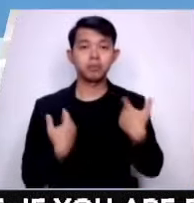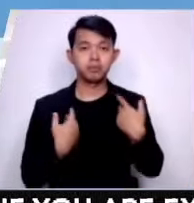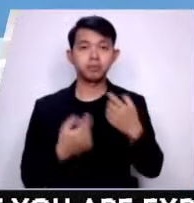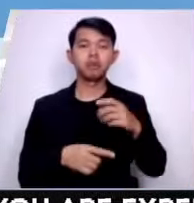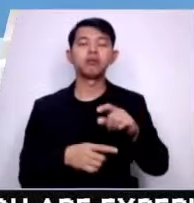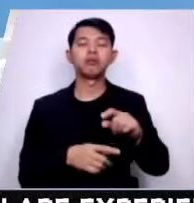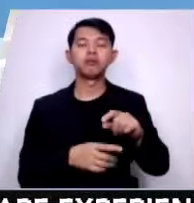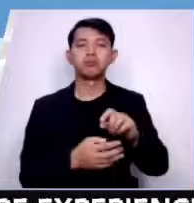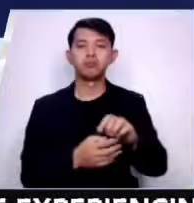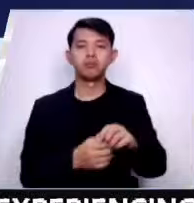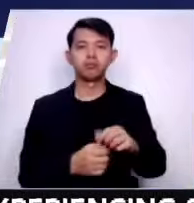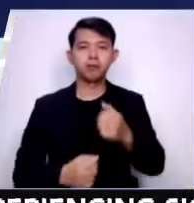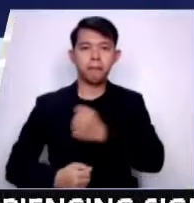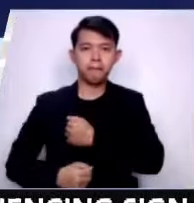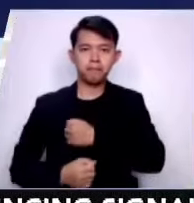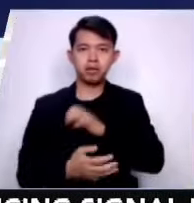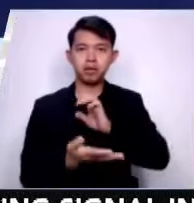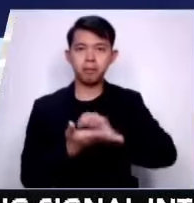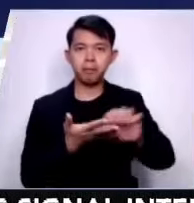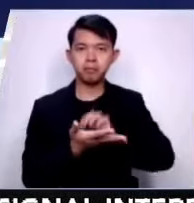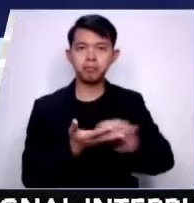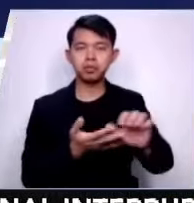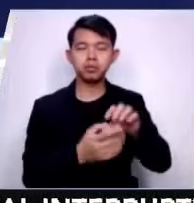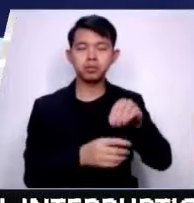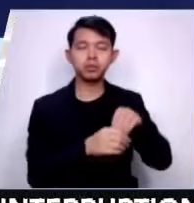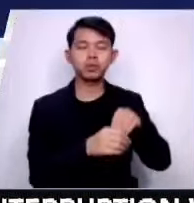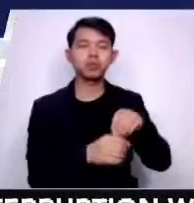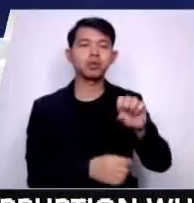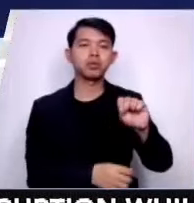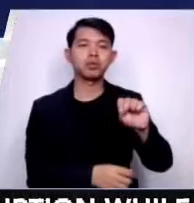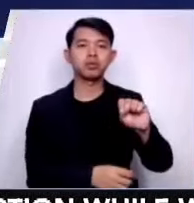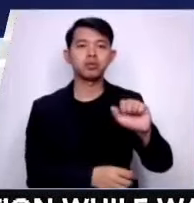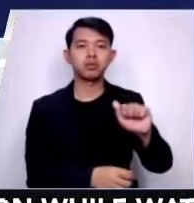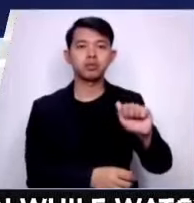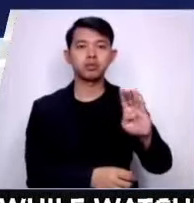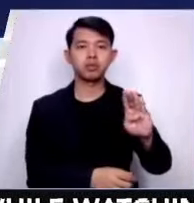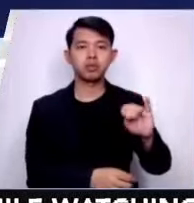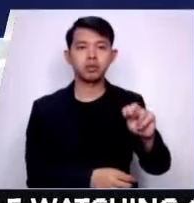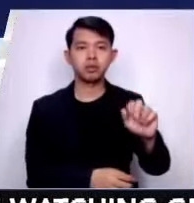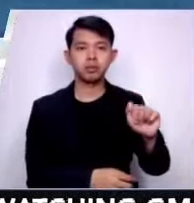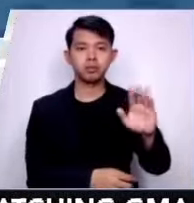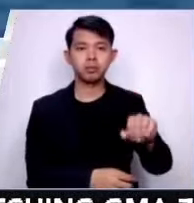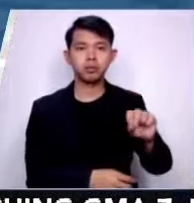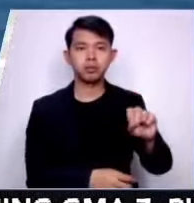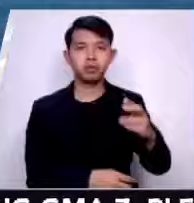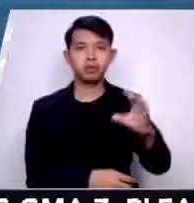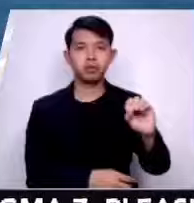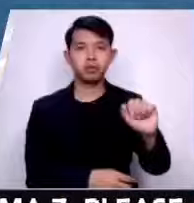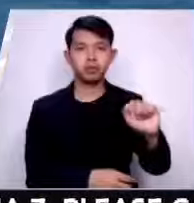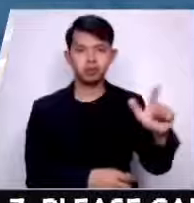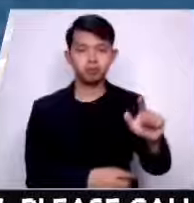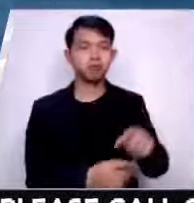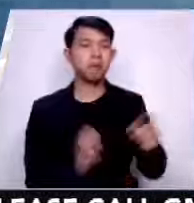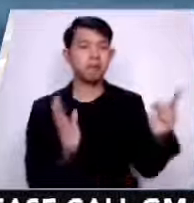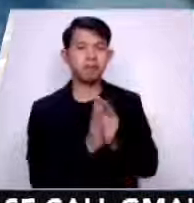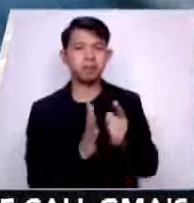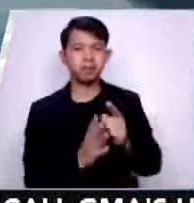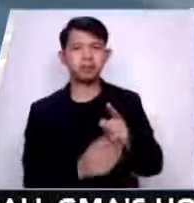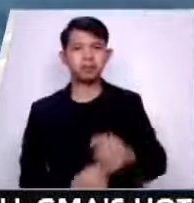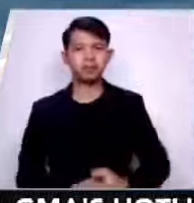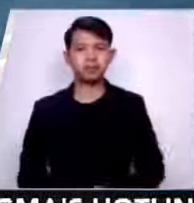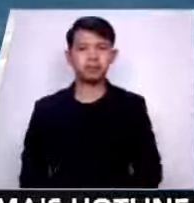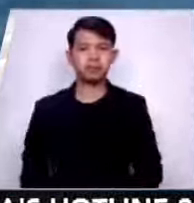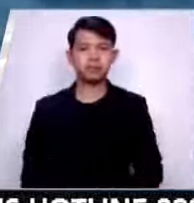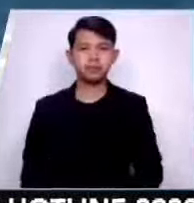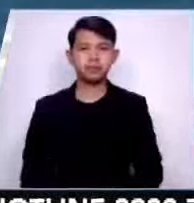Sabina Shoal. The conduct of an exercise is unauthorized under UNCLOS. It's not allowed. Sandra Aguinaldo nagbabalita para